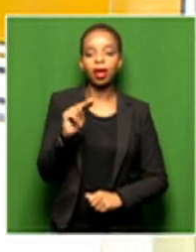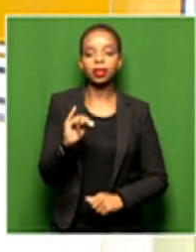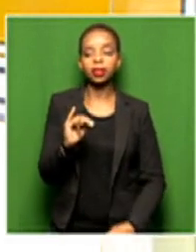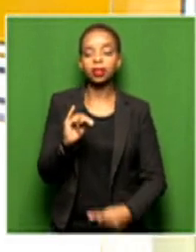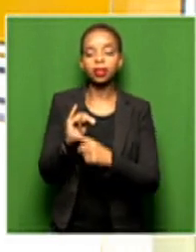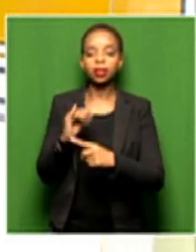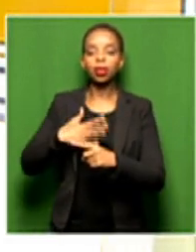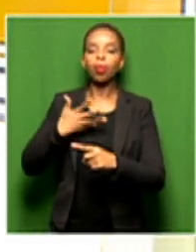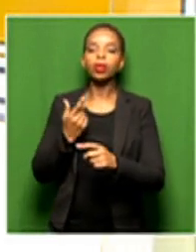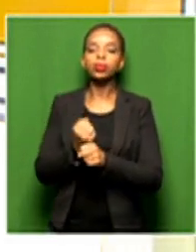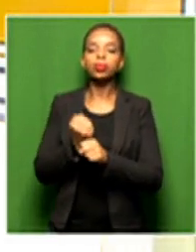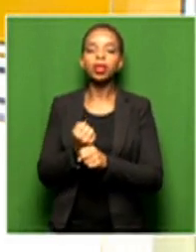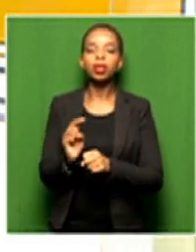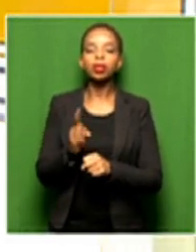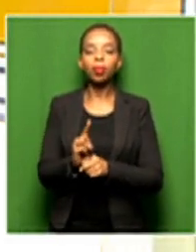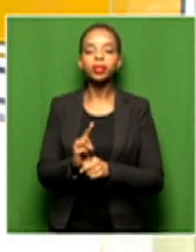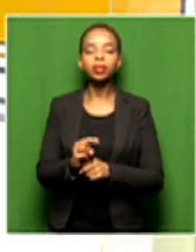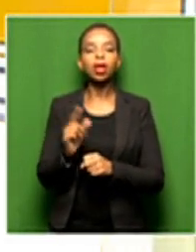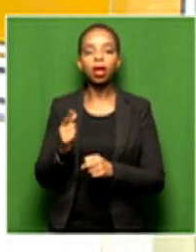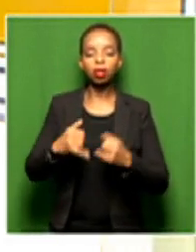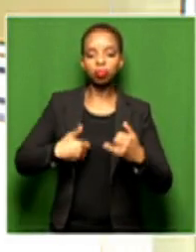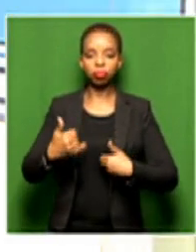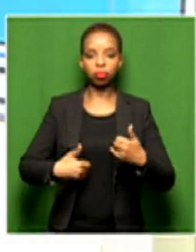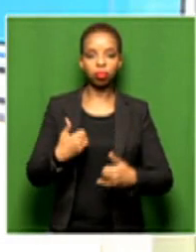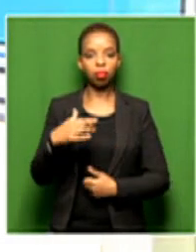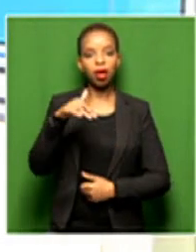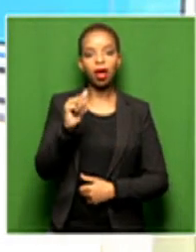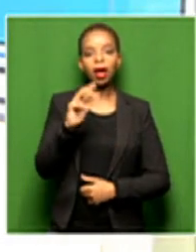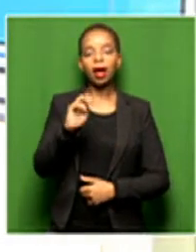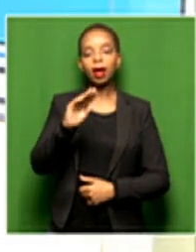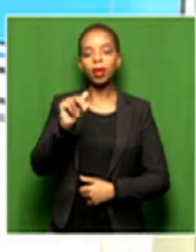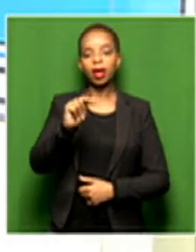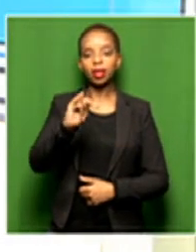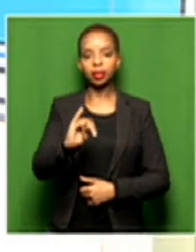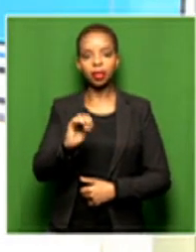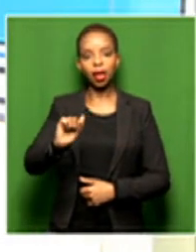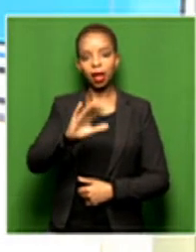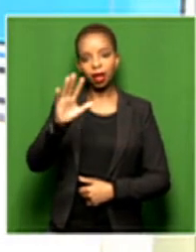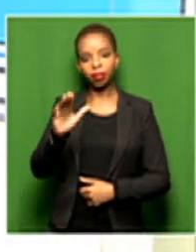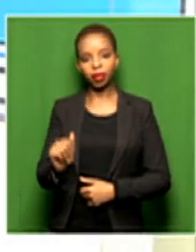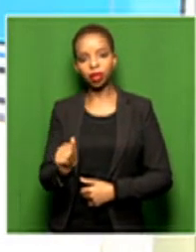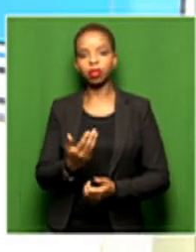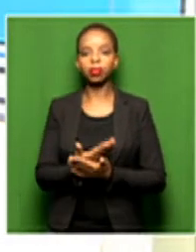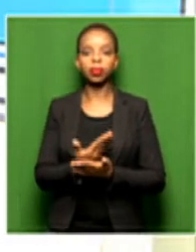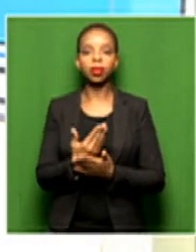wants to make learning African languages fun through her app, Ambani Africa, which is available on both the iOS and Android for free.